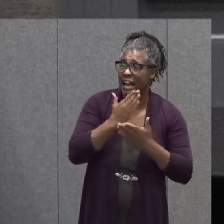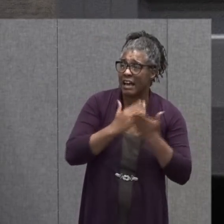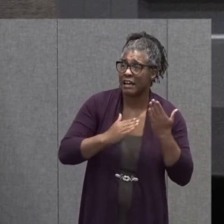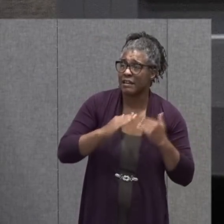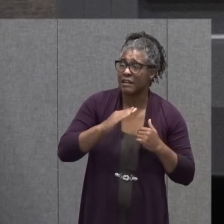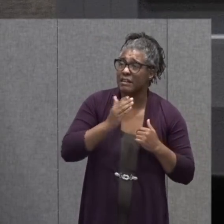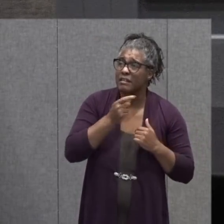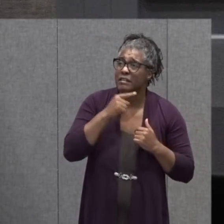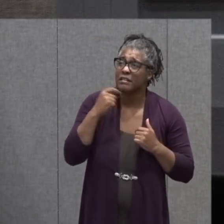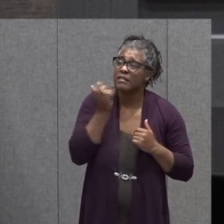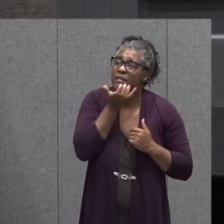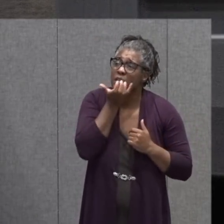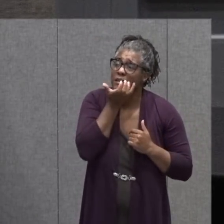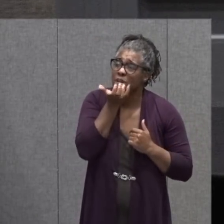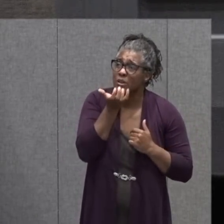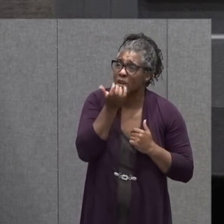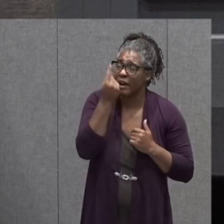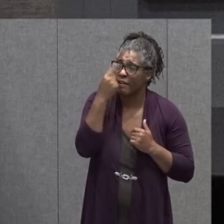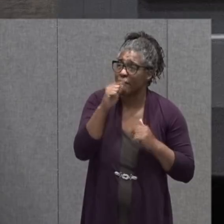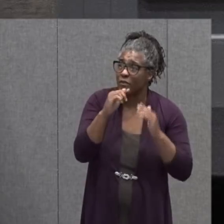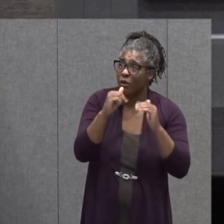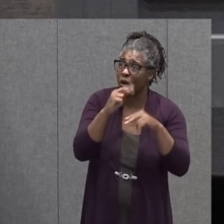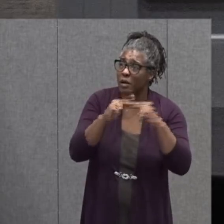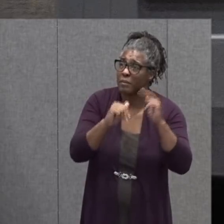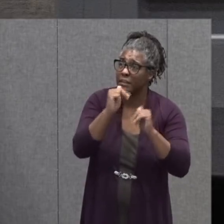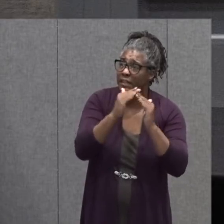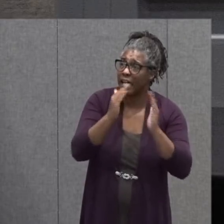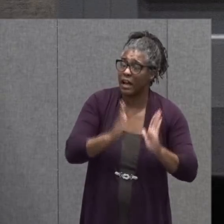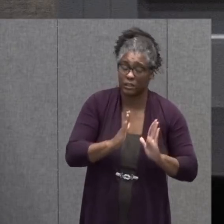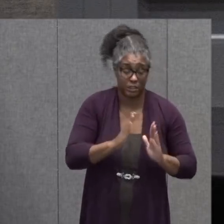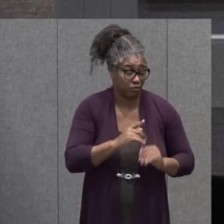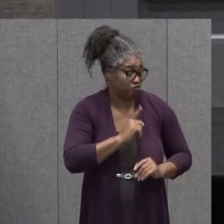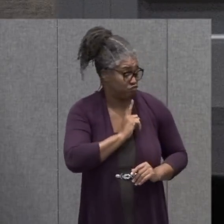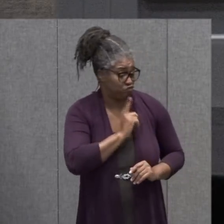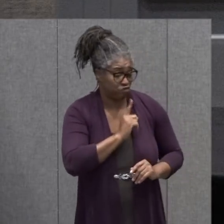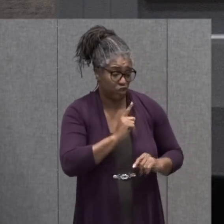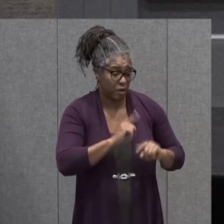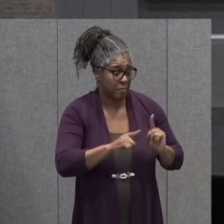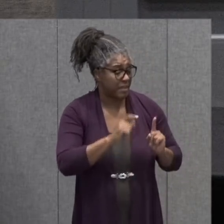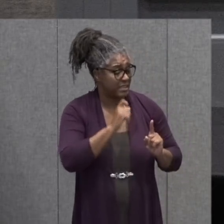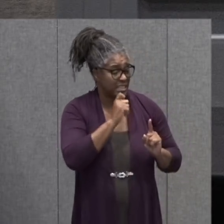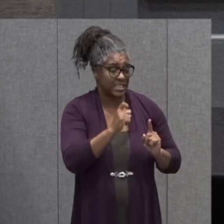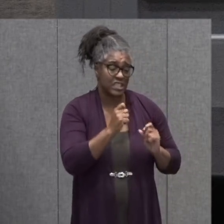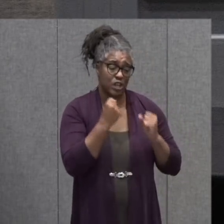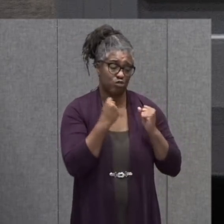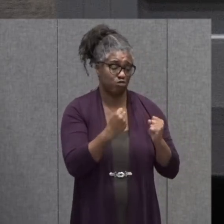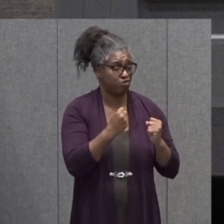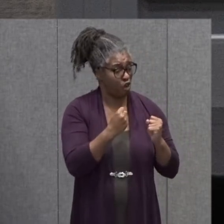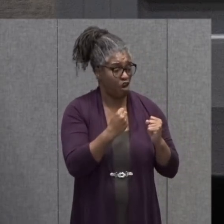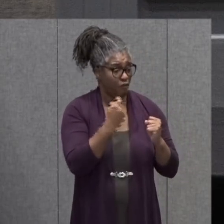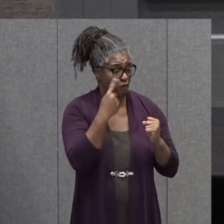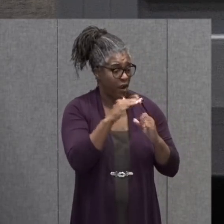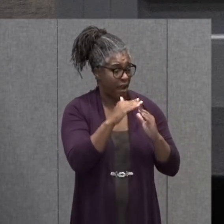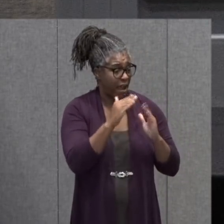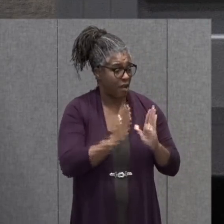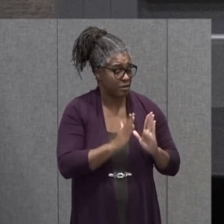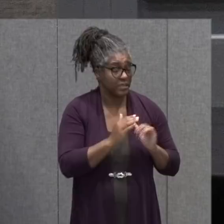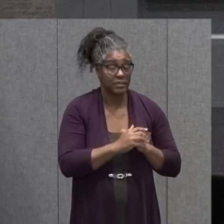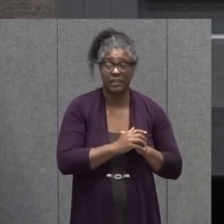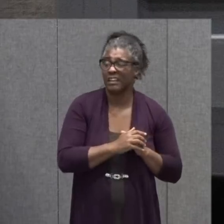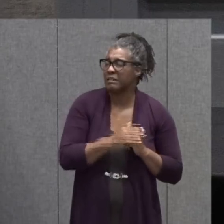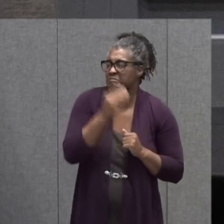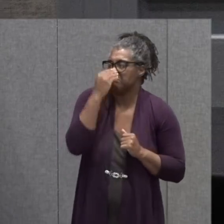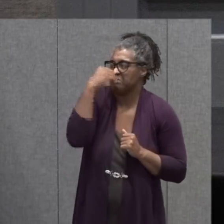won't be very strong." But the little pig didn't listen. Soon, he was busy stacking the bundles of